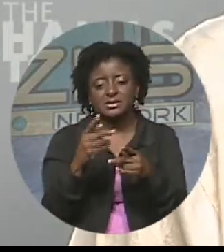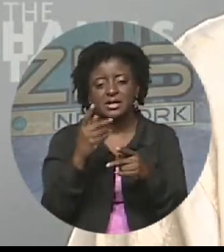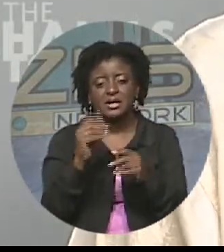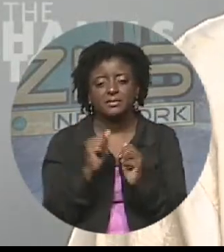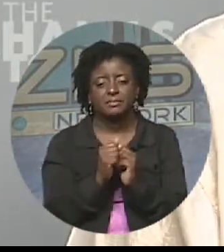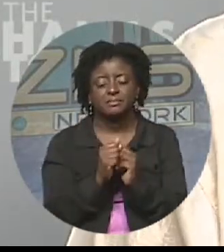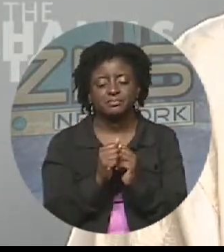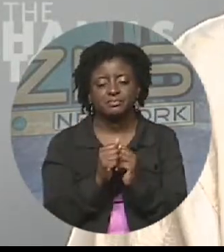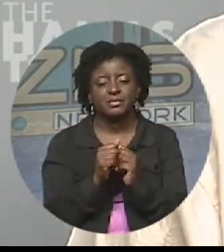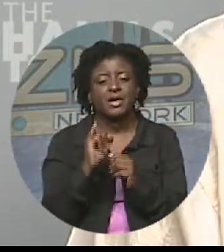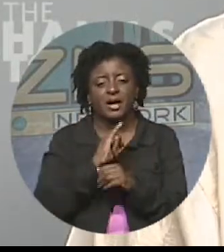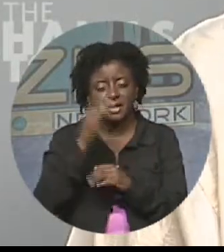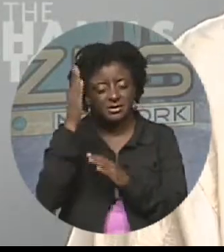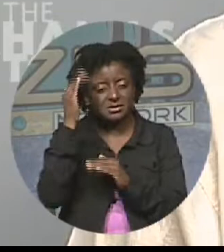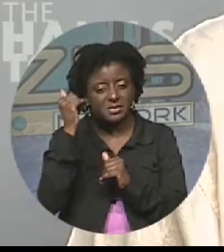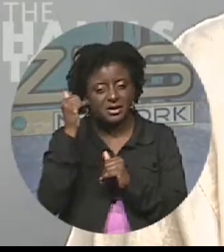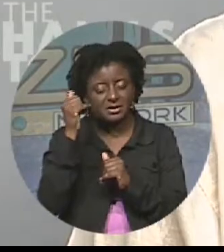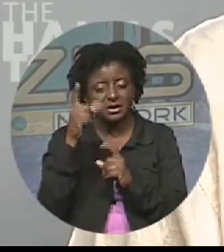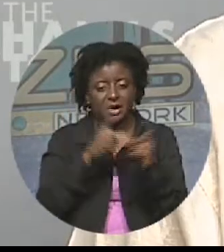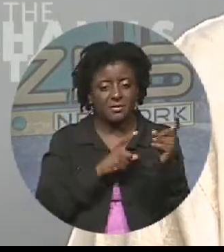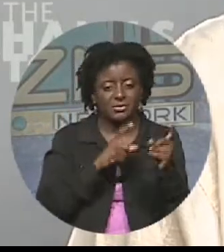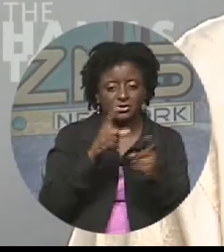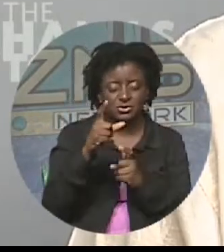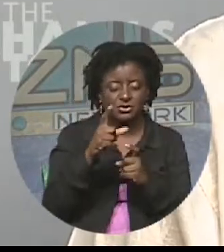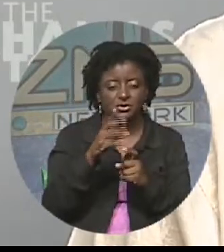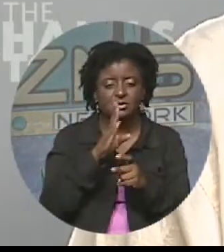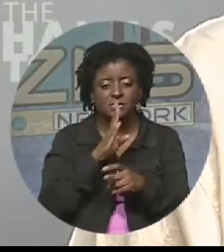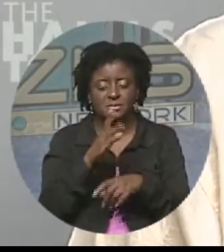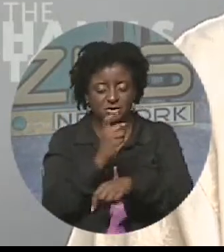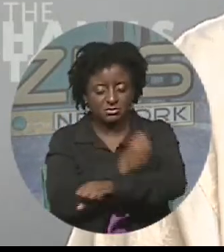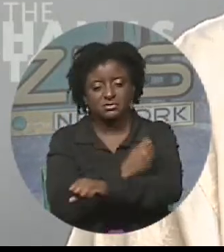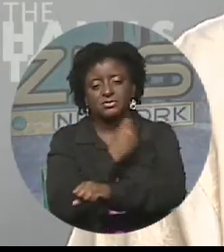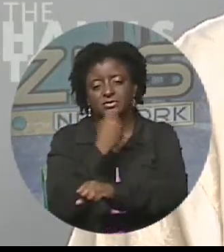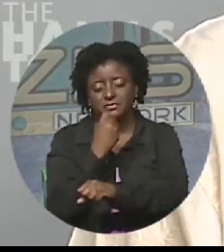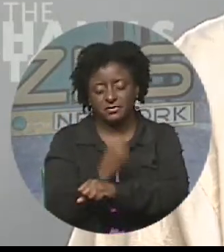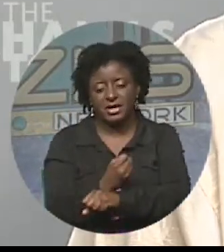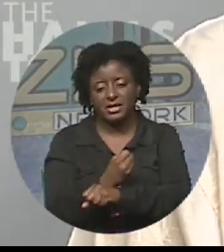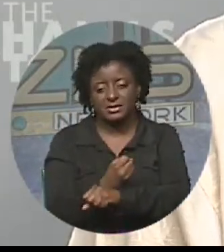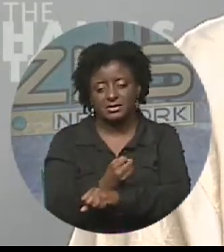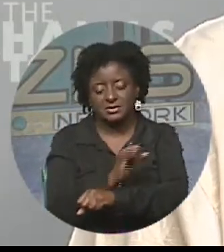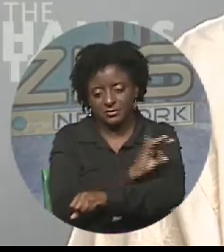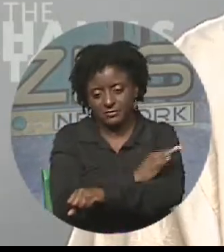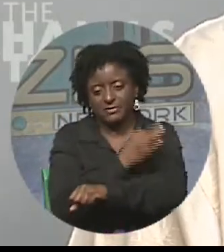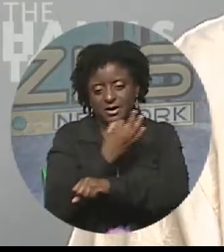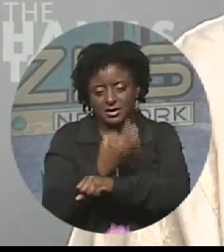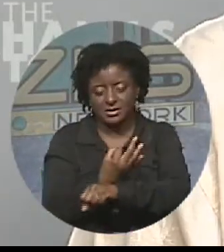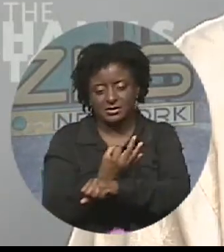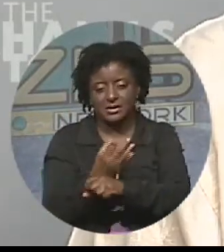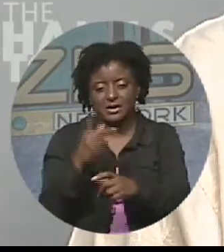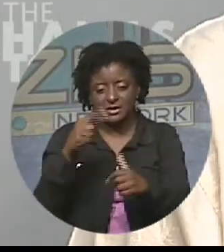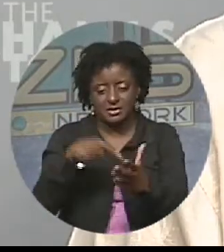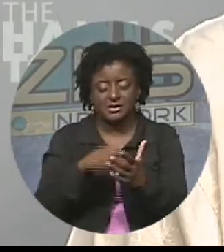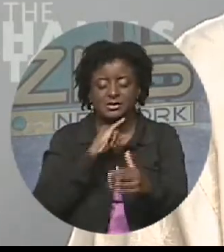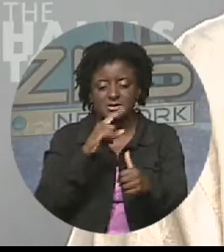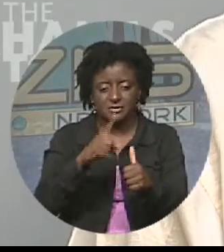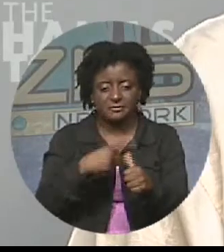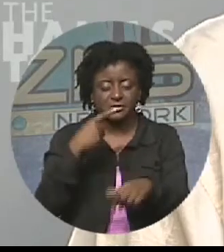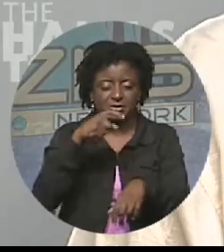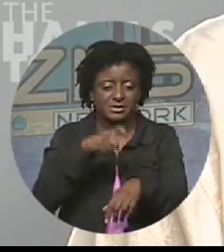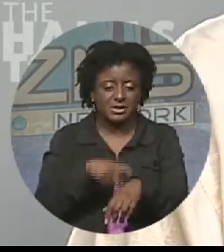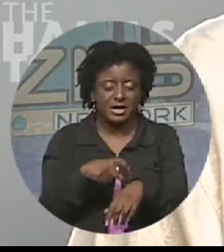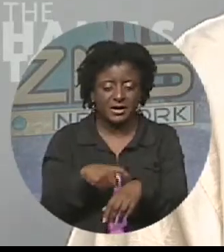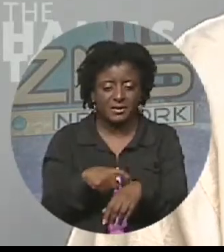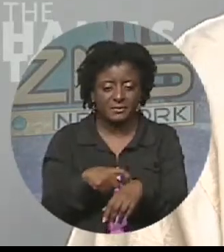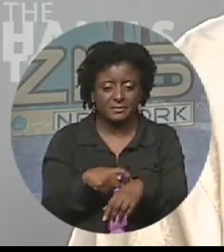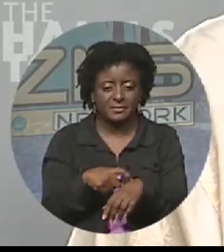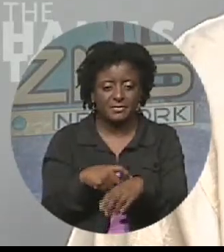to be? I expect it to be fast because this is the first time it's been done, and actually the floating trophy is the Lee Elder floating